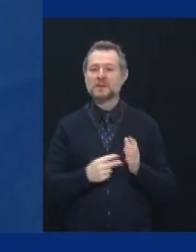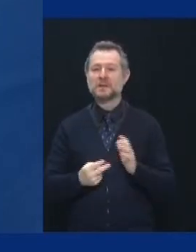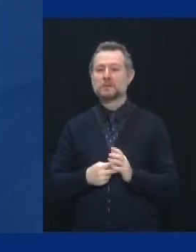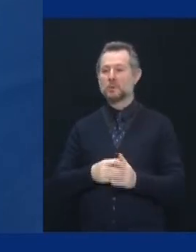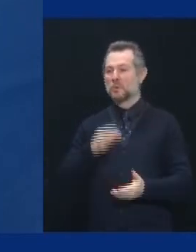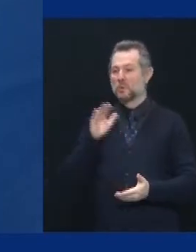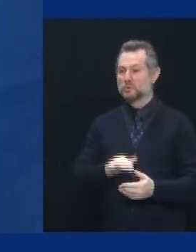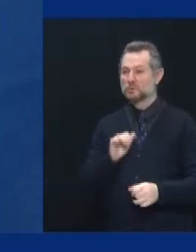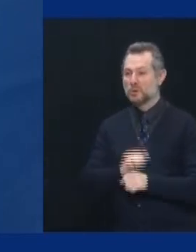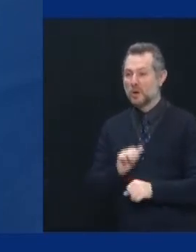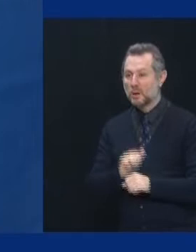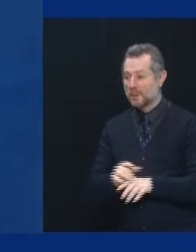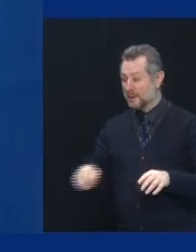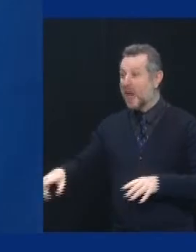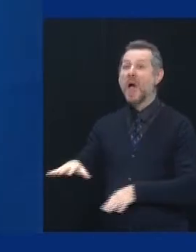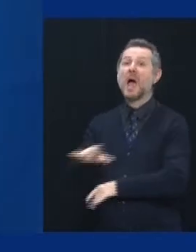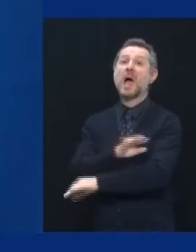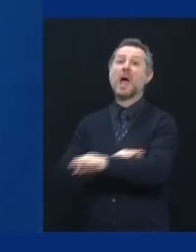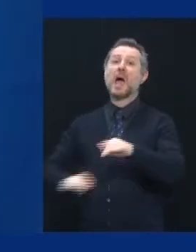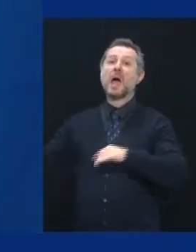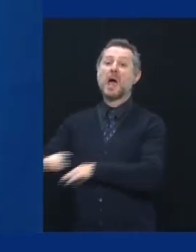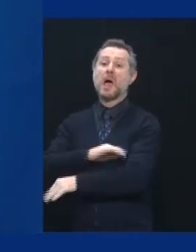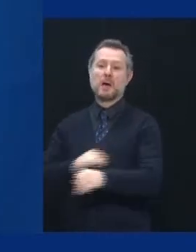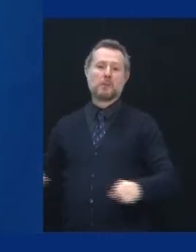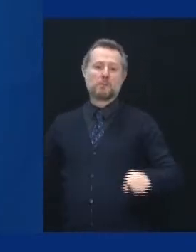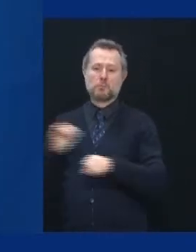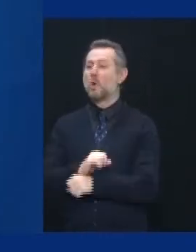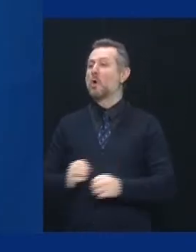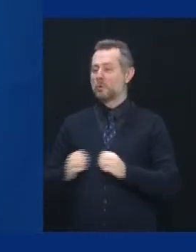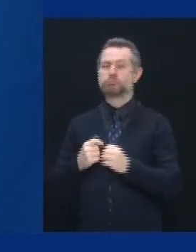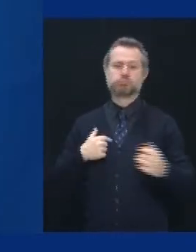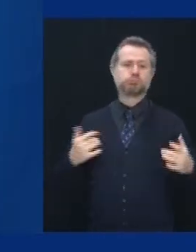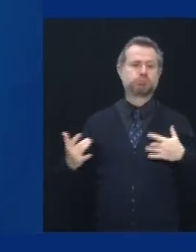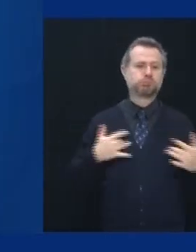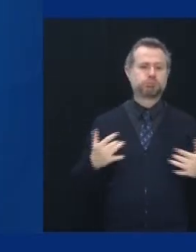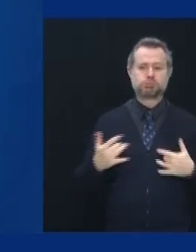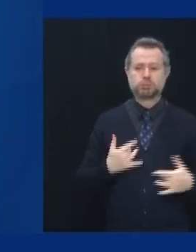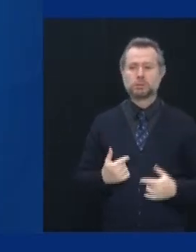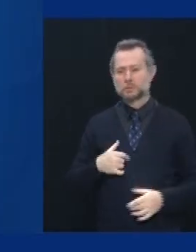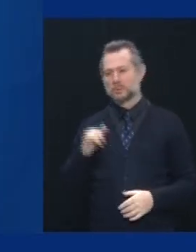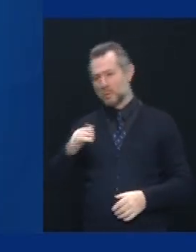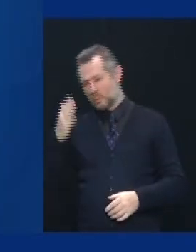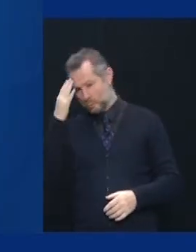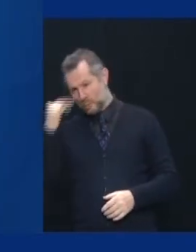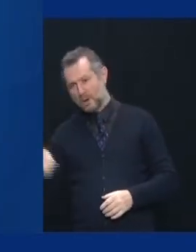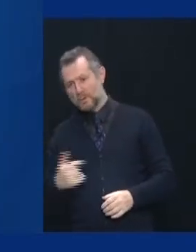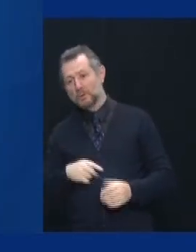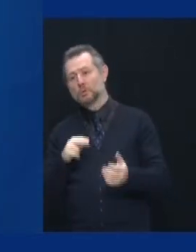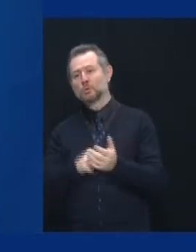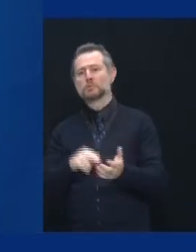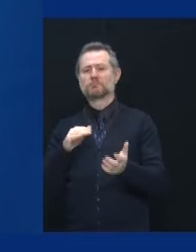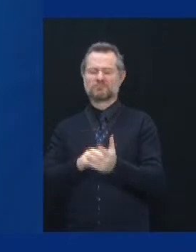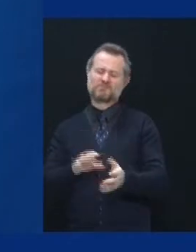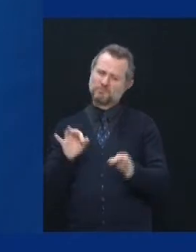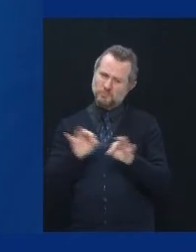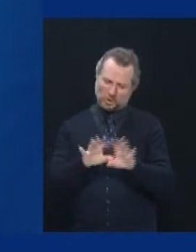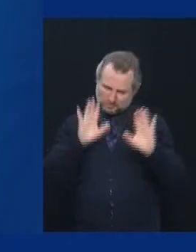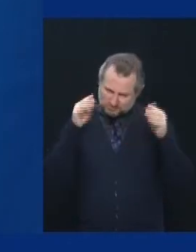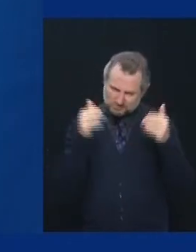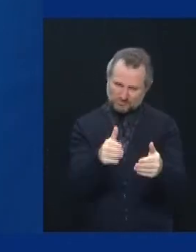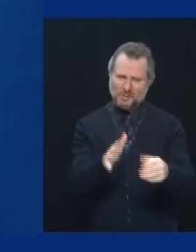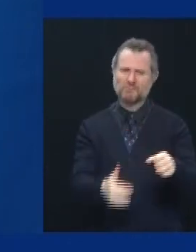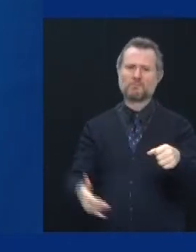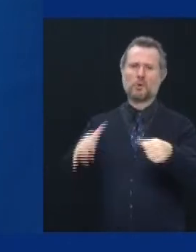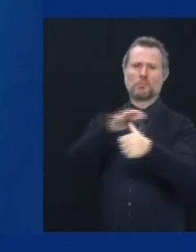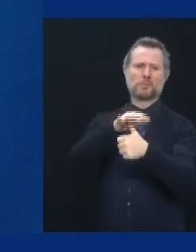down. That's what we're concerned about. That's why they were prioritized nationwide in